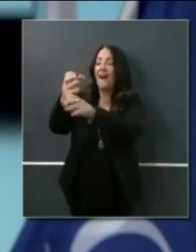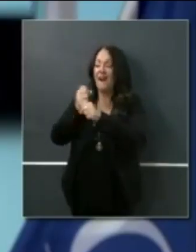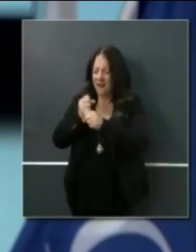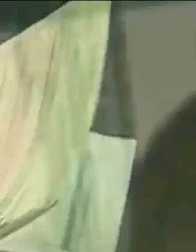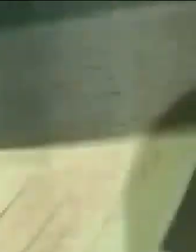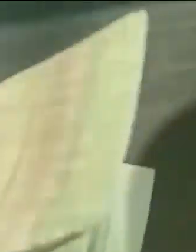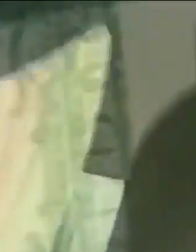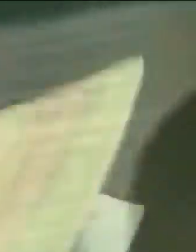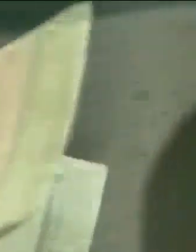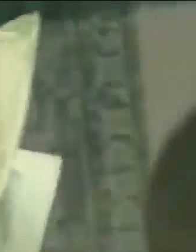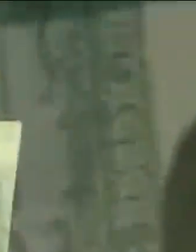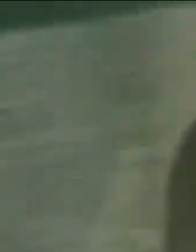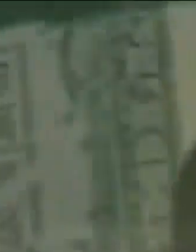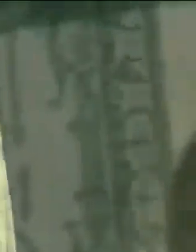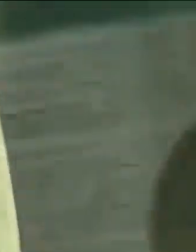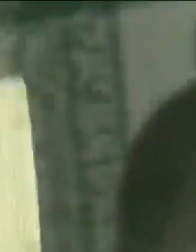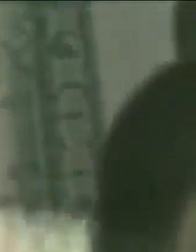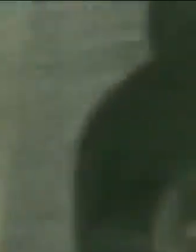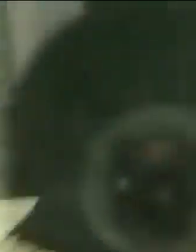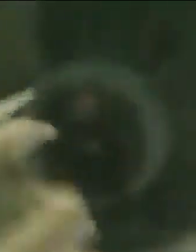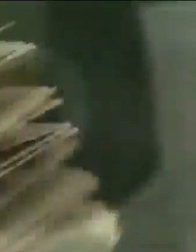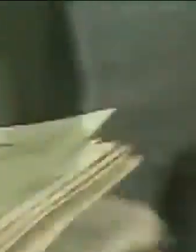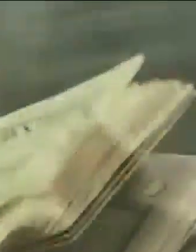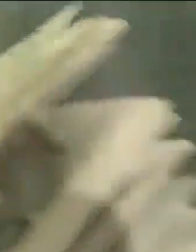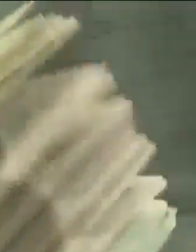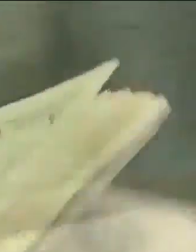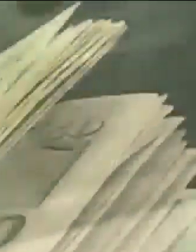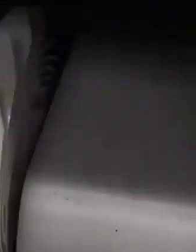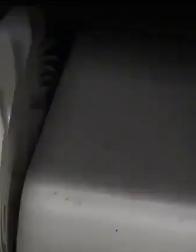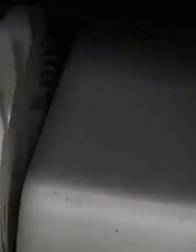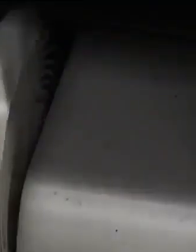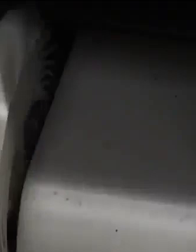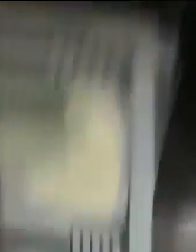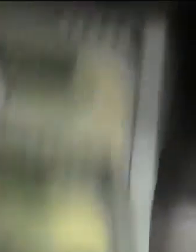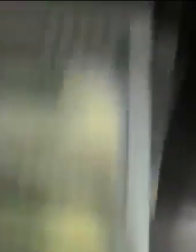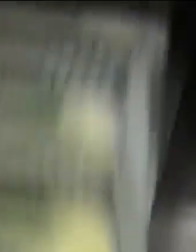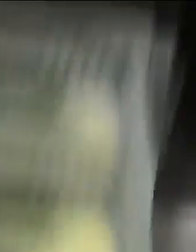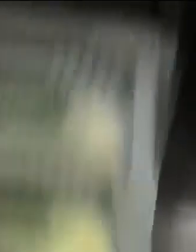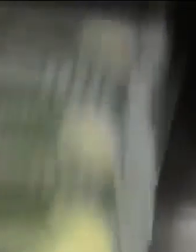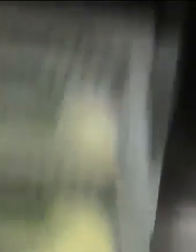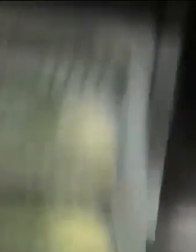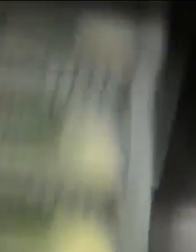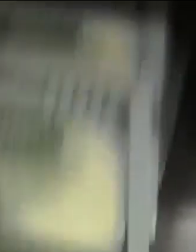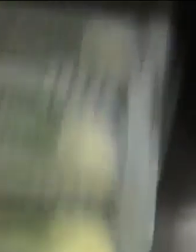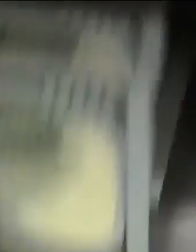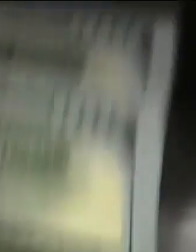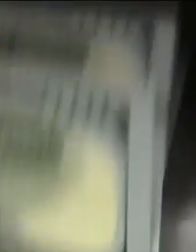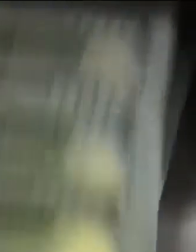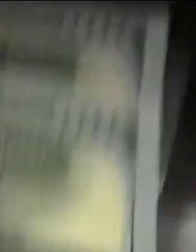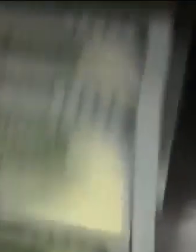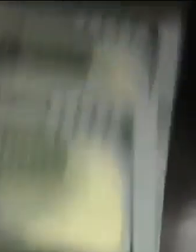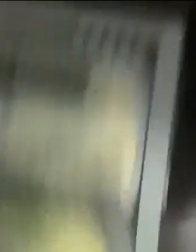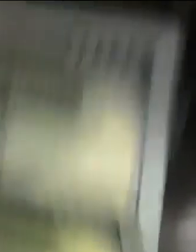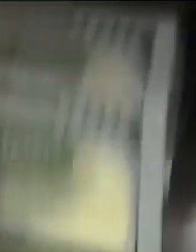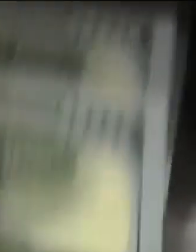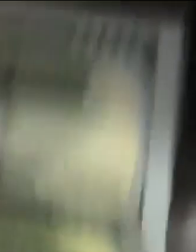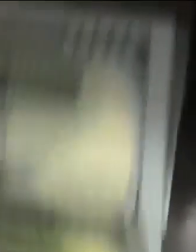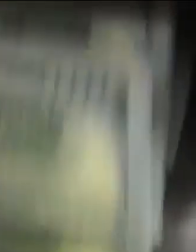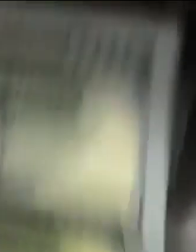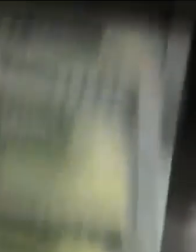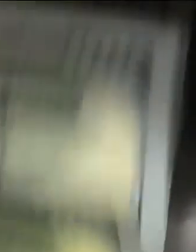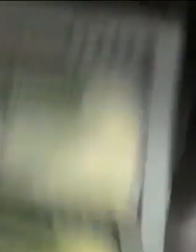effective immediately. Newsom saying his legal team had been organizing the framework of the executive order over the previous few days. He said he's proud of what they came up